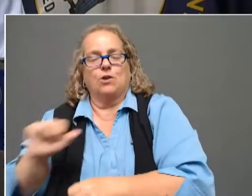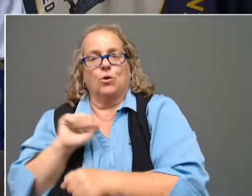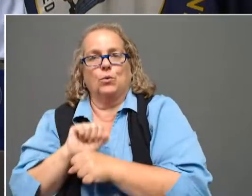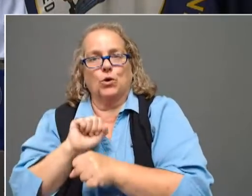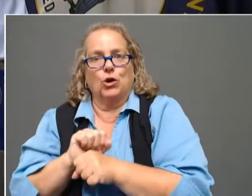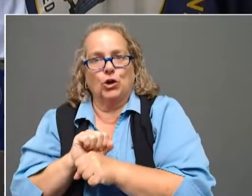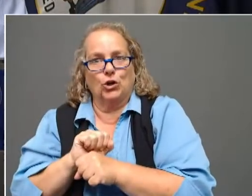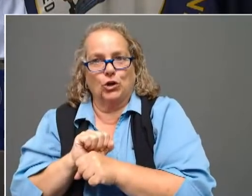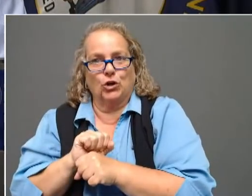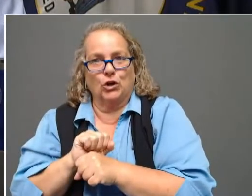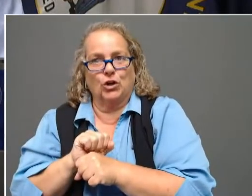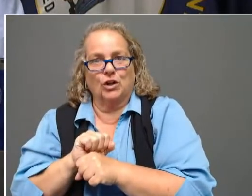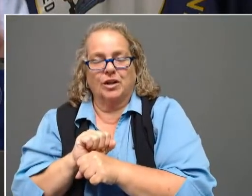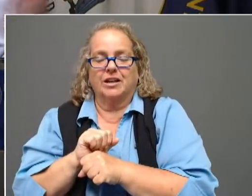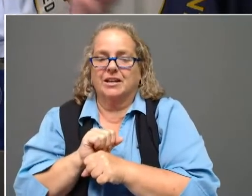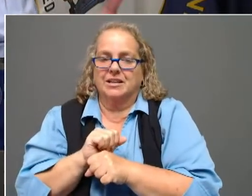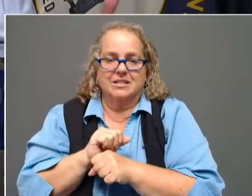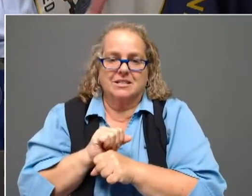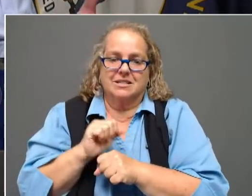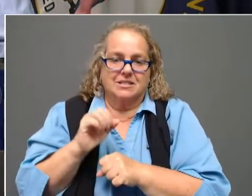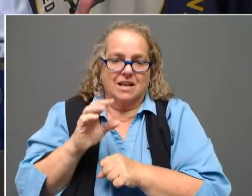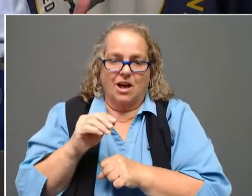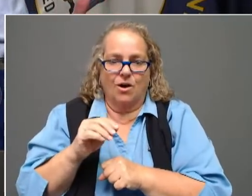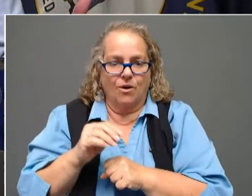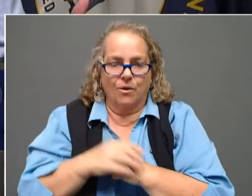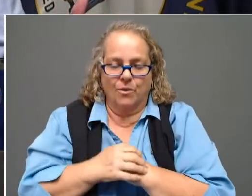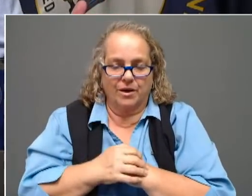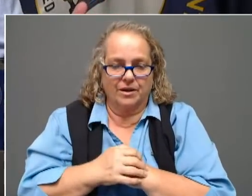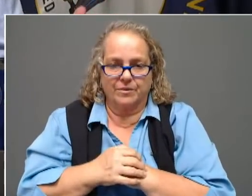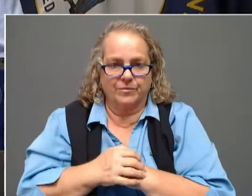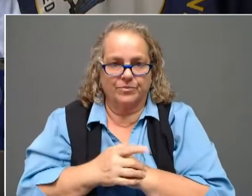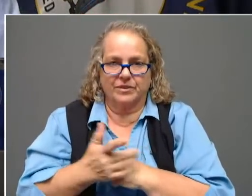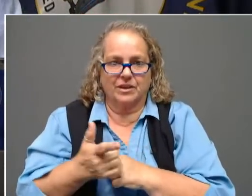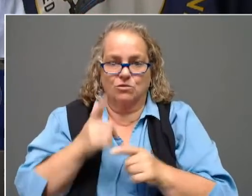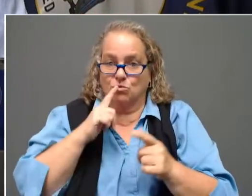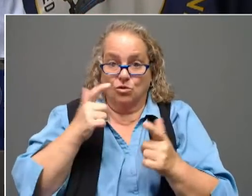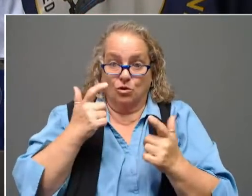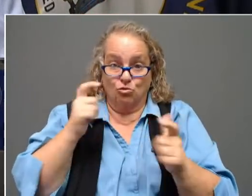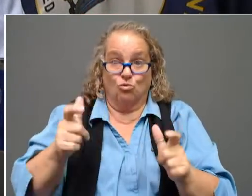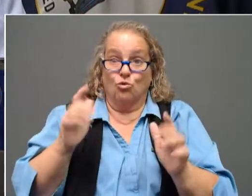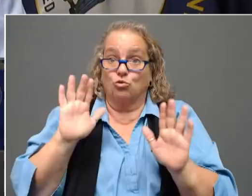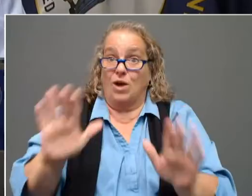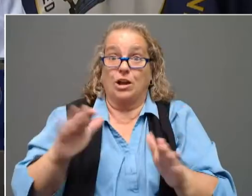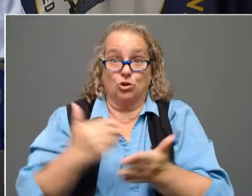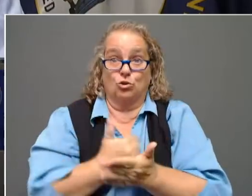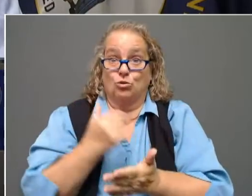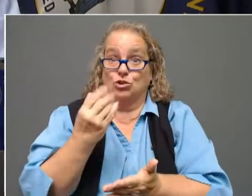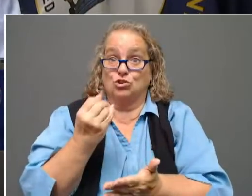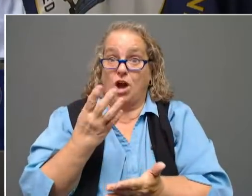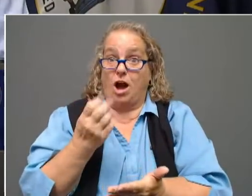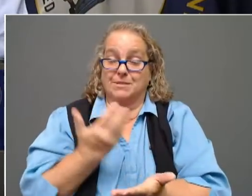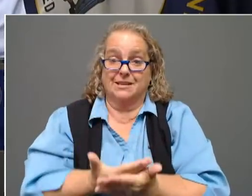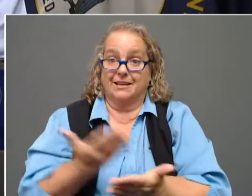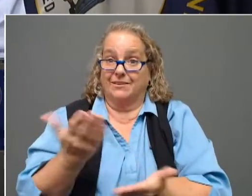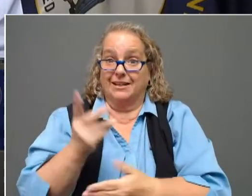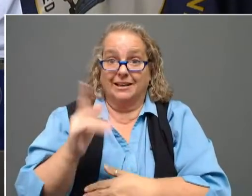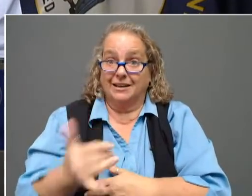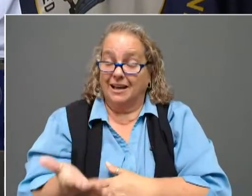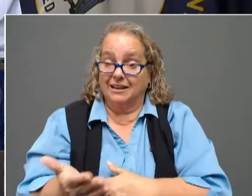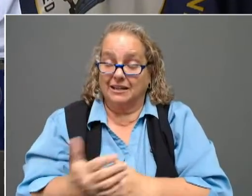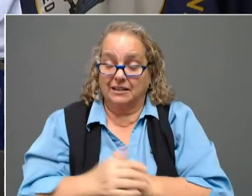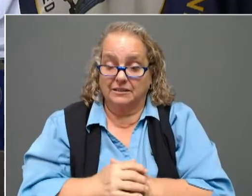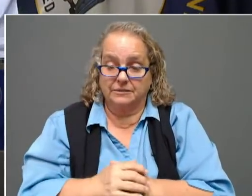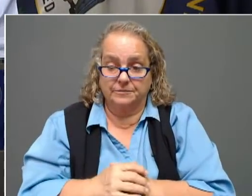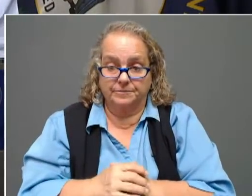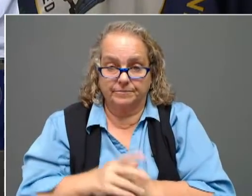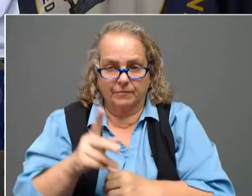parents that are coming into these great new jobs that we're creating. Yeah, Kevin. Yeah. Is there anything,